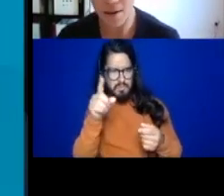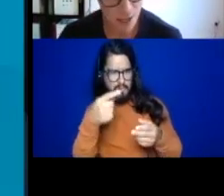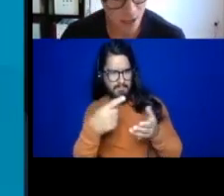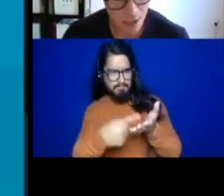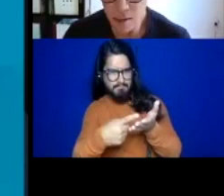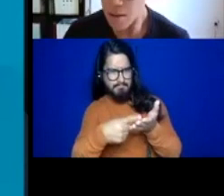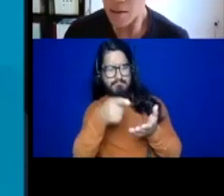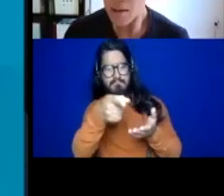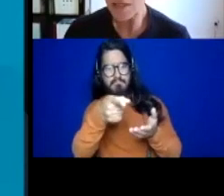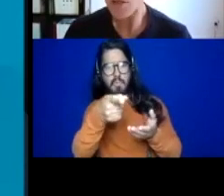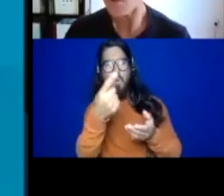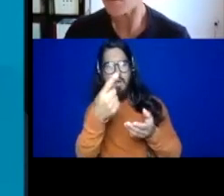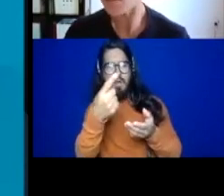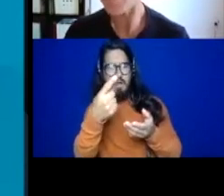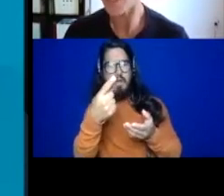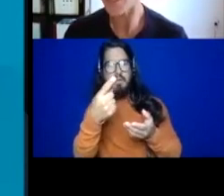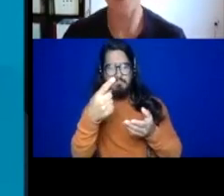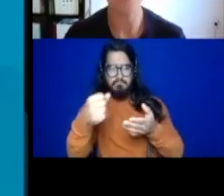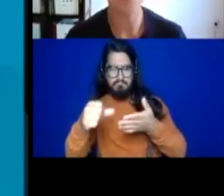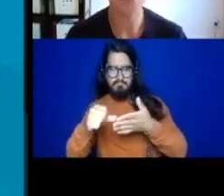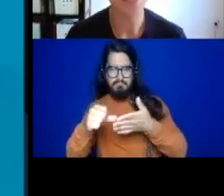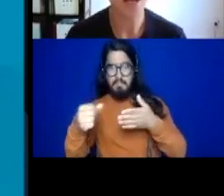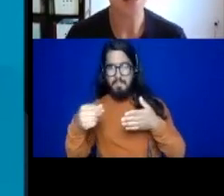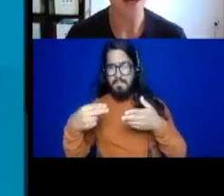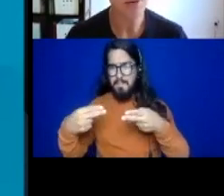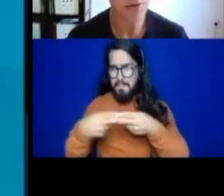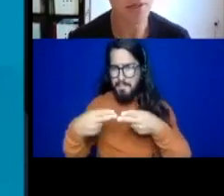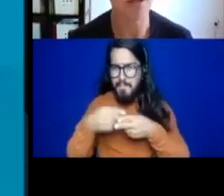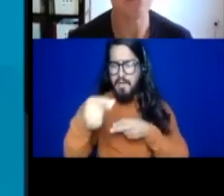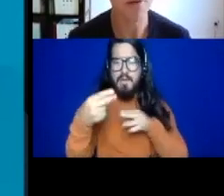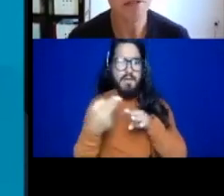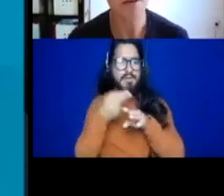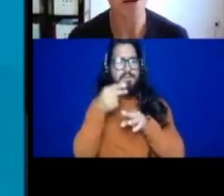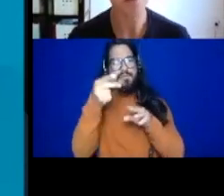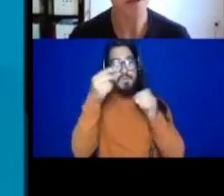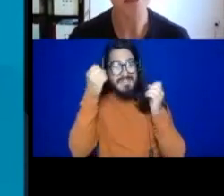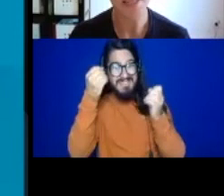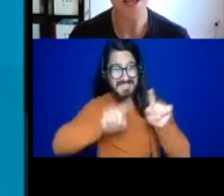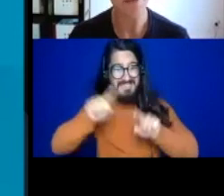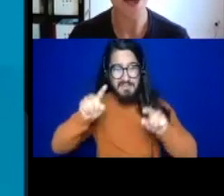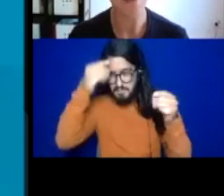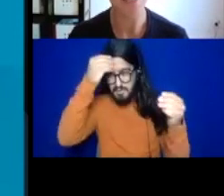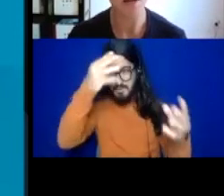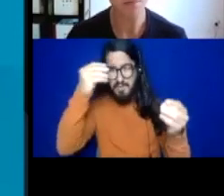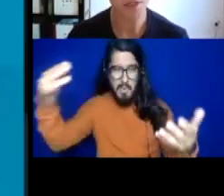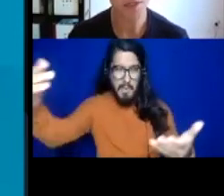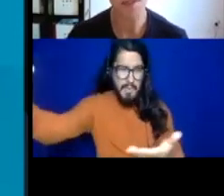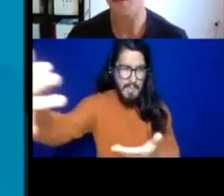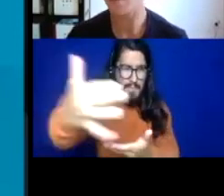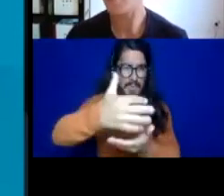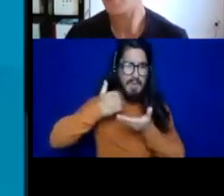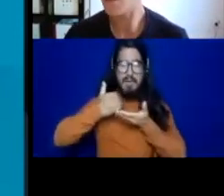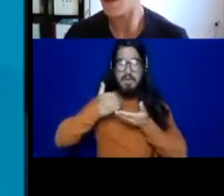chat. And so this website is a place that gathers information about services that have had data